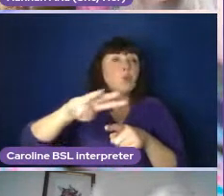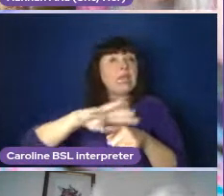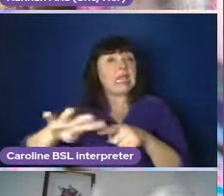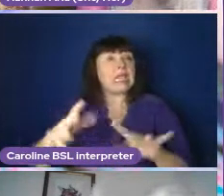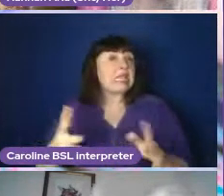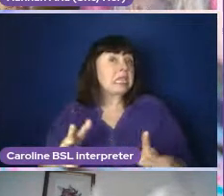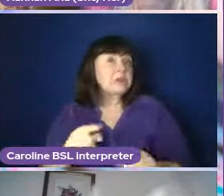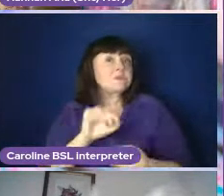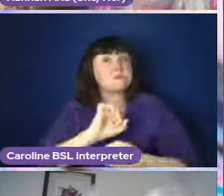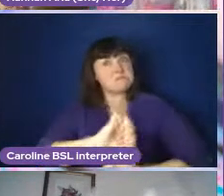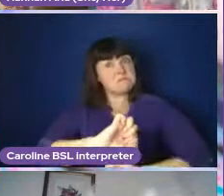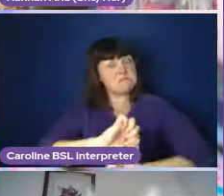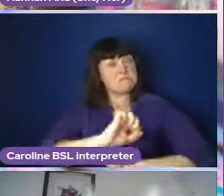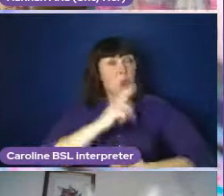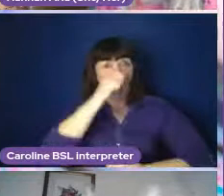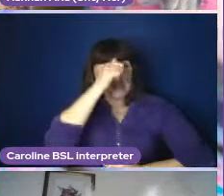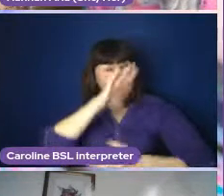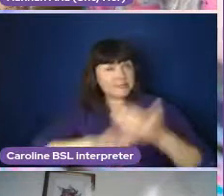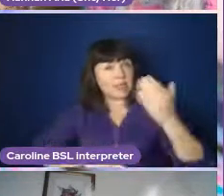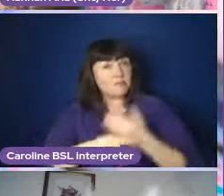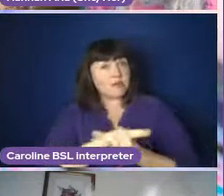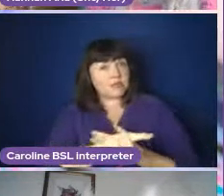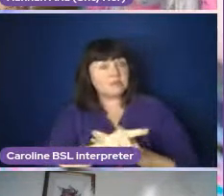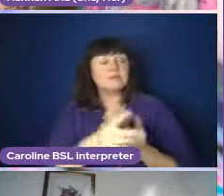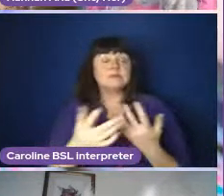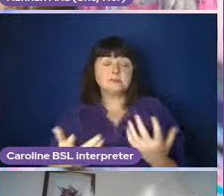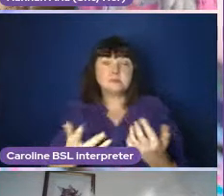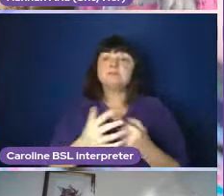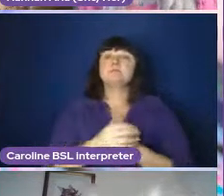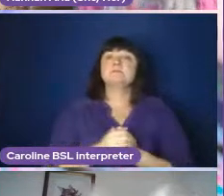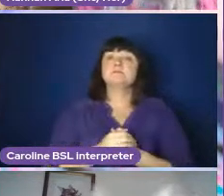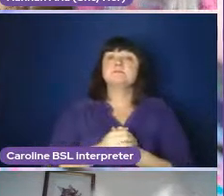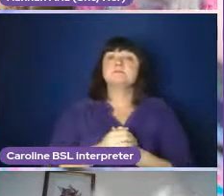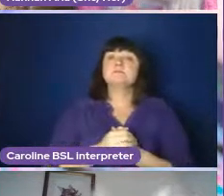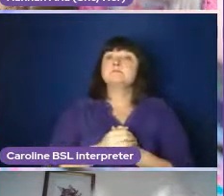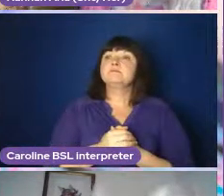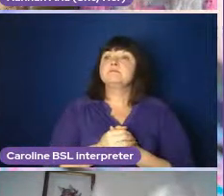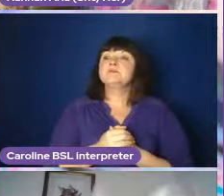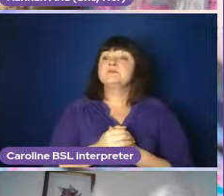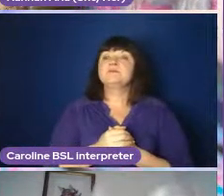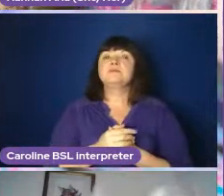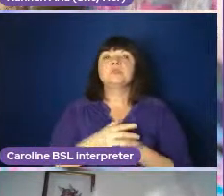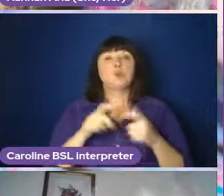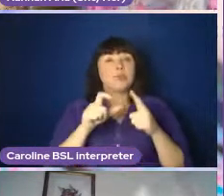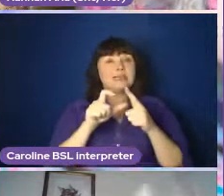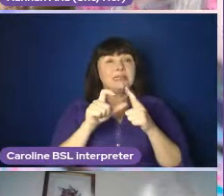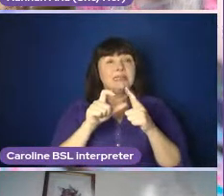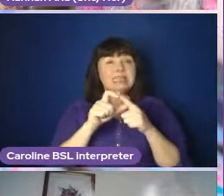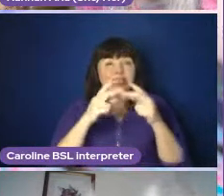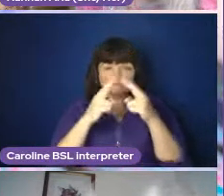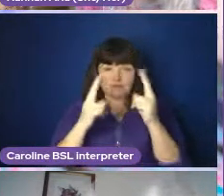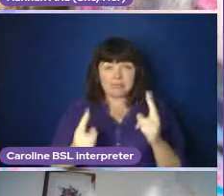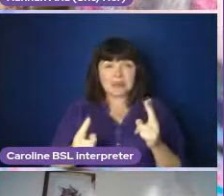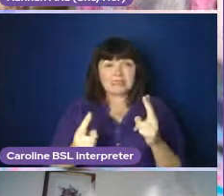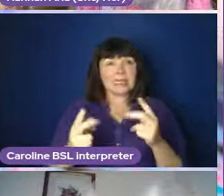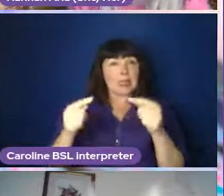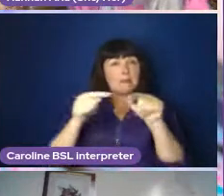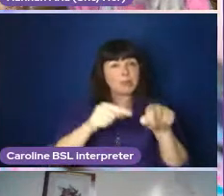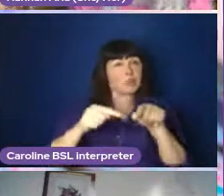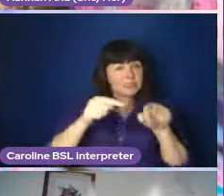her experiences of overcoming and thriving after domestic abuse. Yeah.